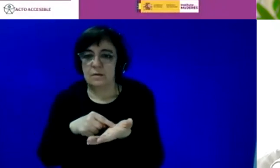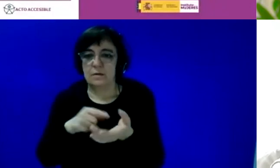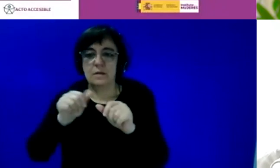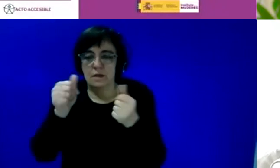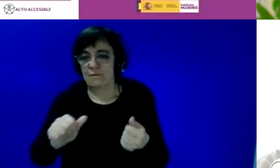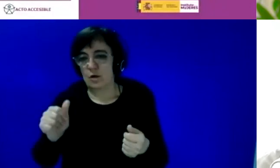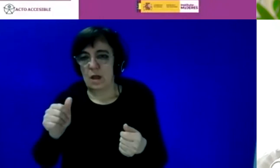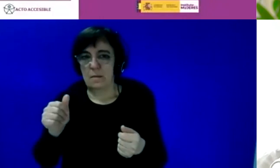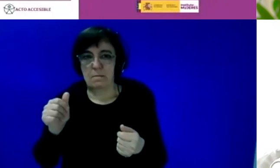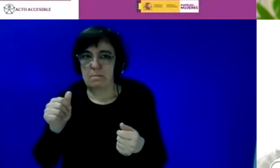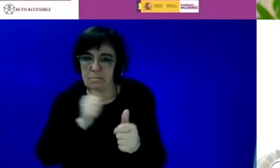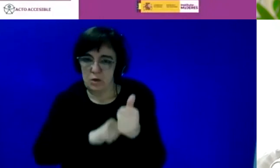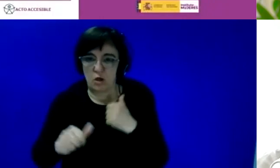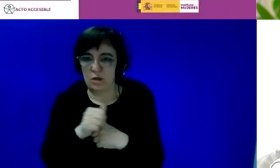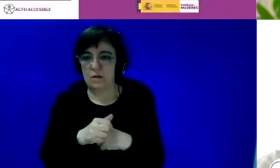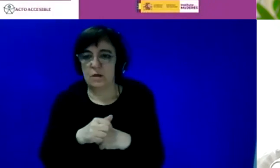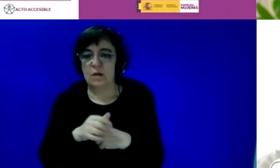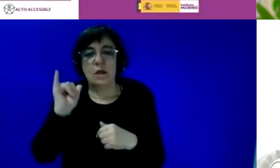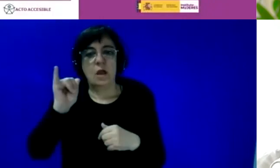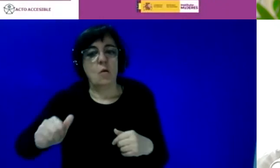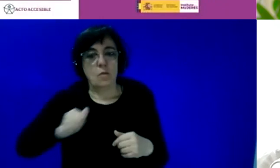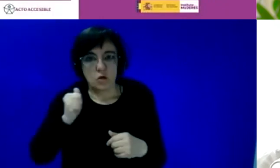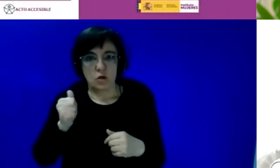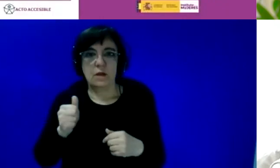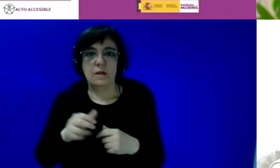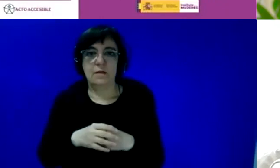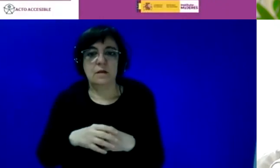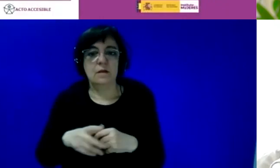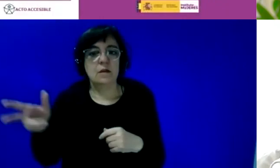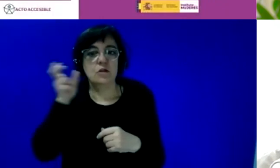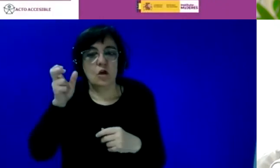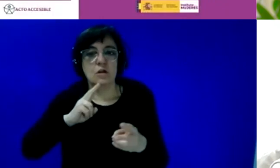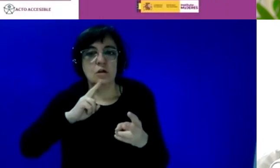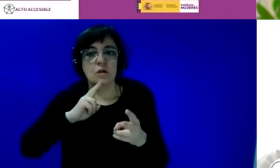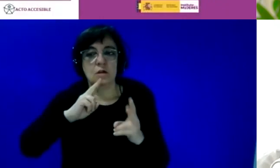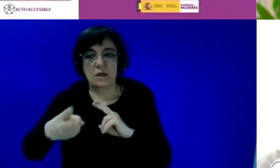demands, one of the priority demands. We also had the opportunity